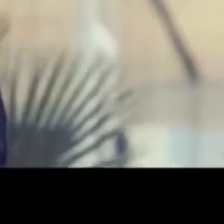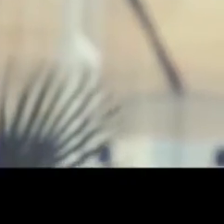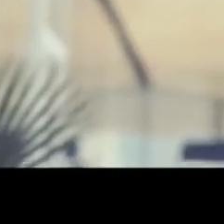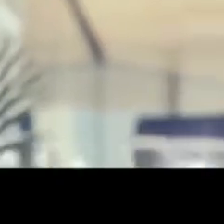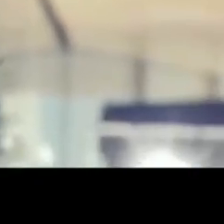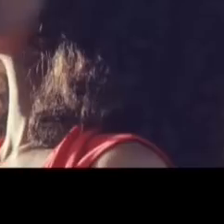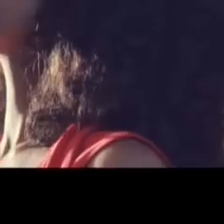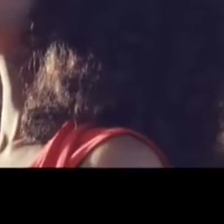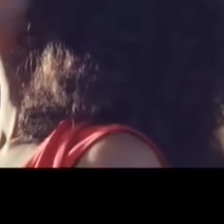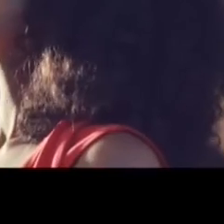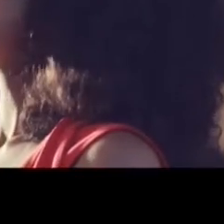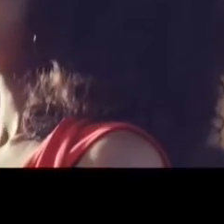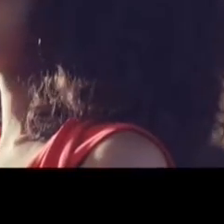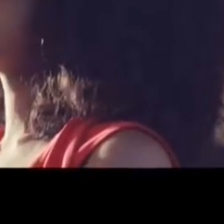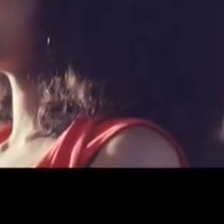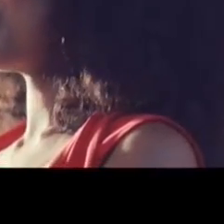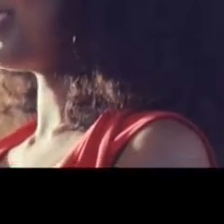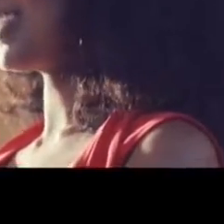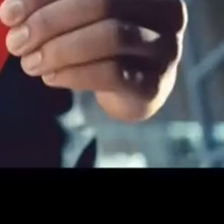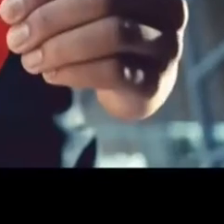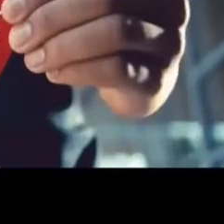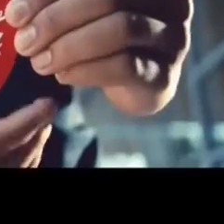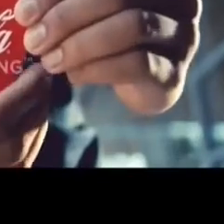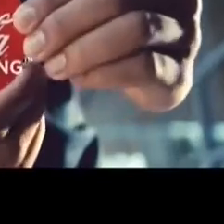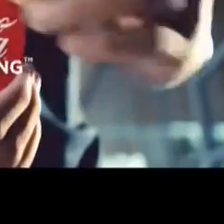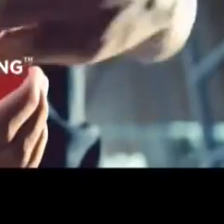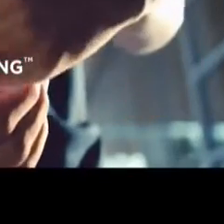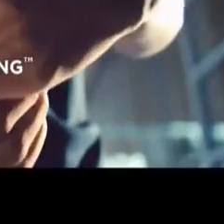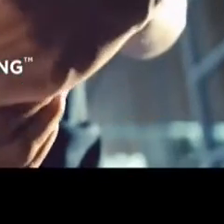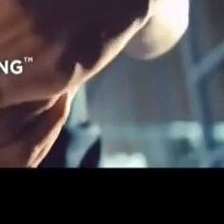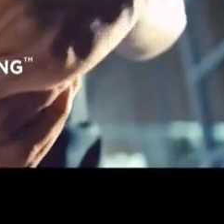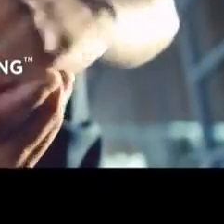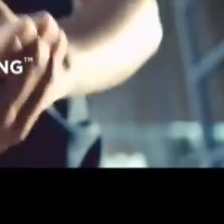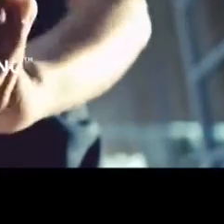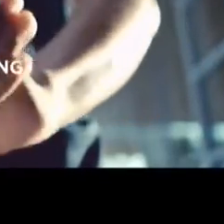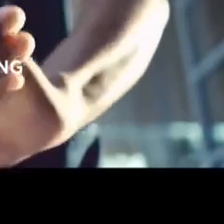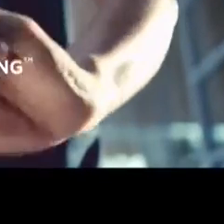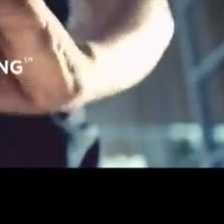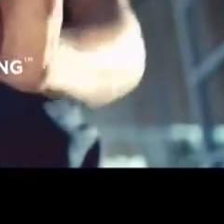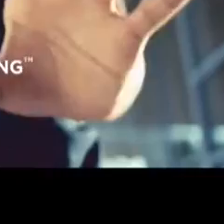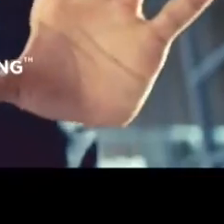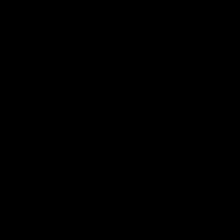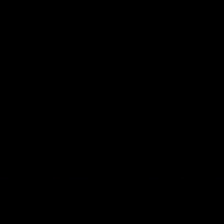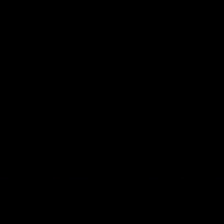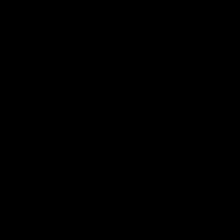together enjoy. Try the new Coke Zero Sugar.